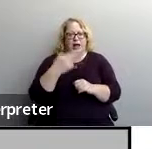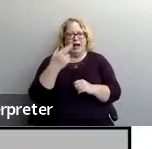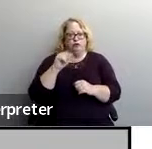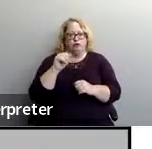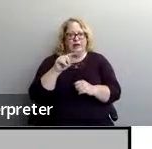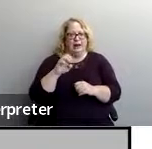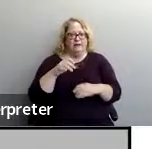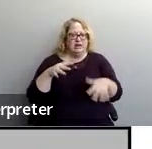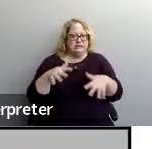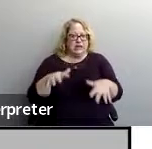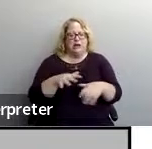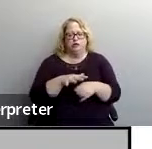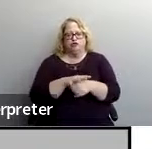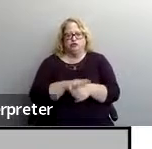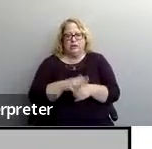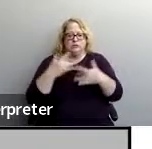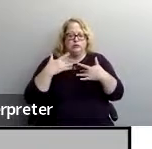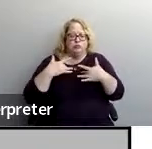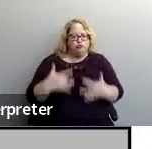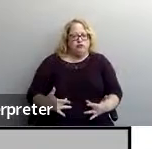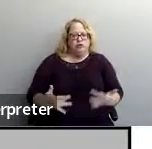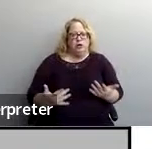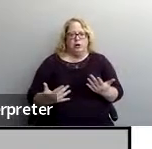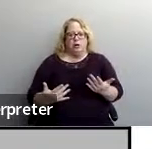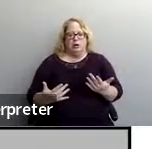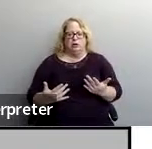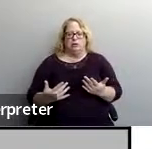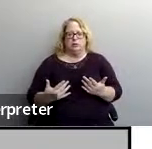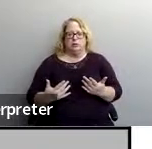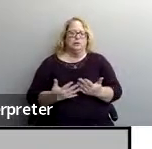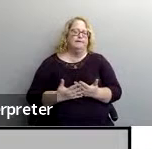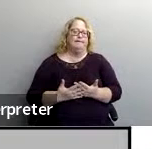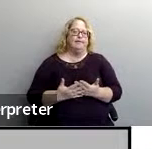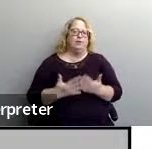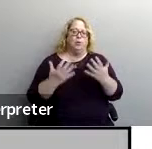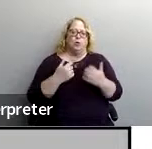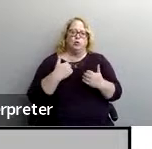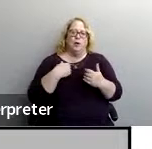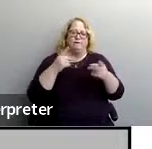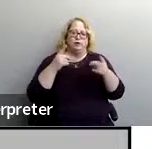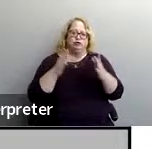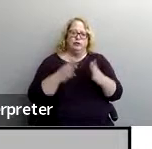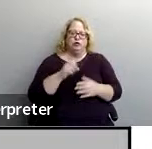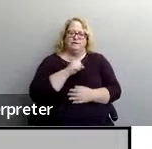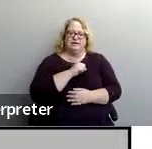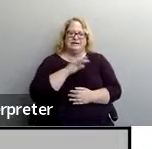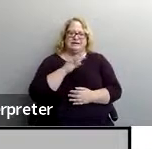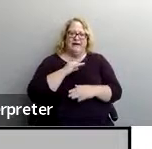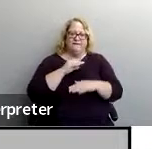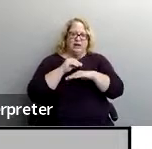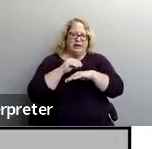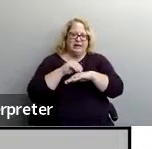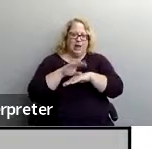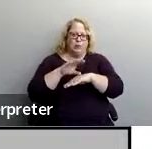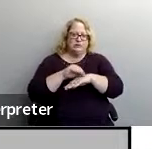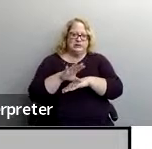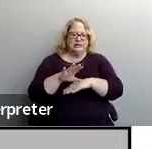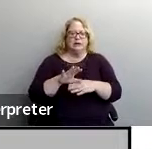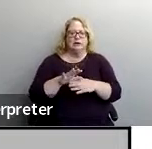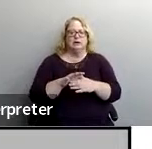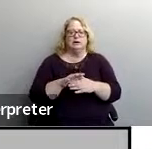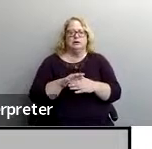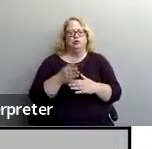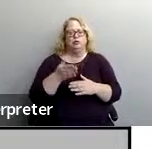of anxiety, stress, and depression. We are looking to have a director of staff counseling to be